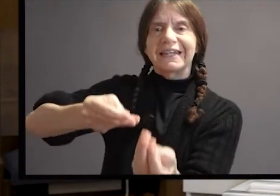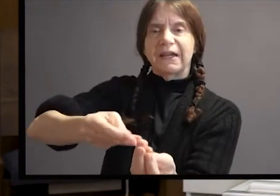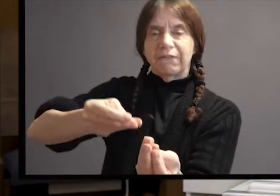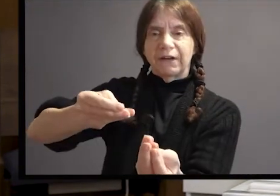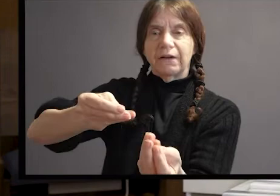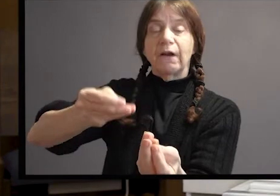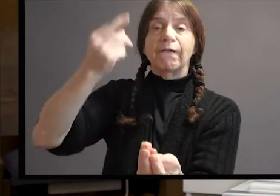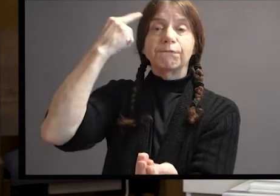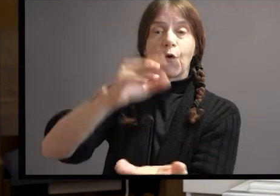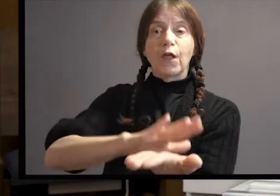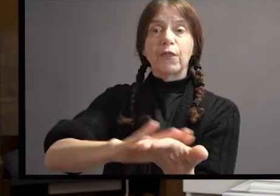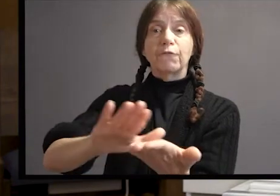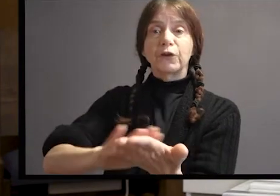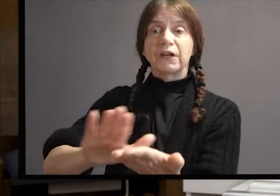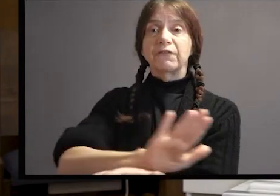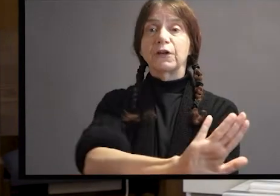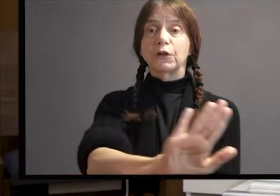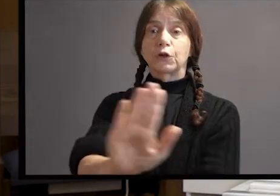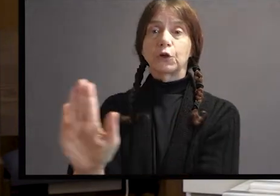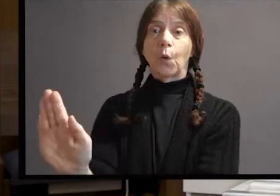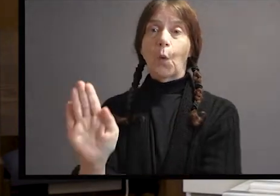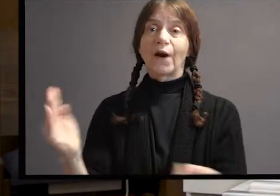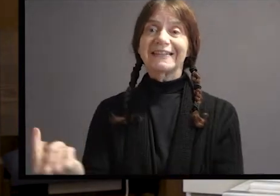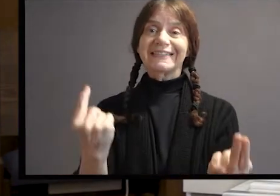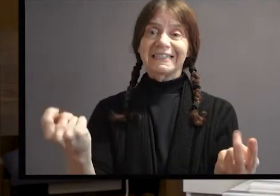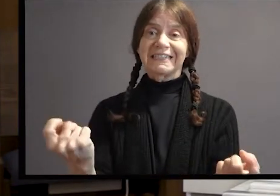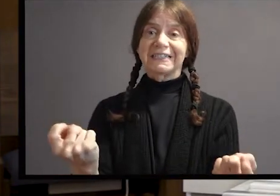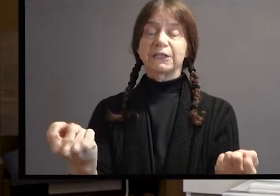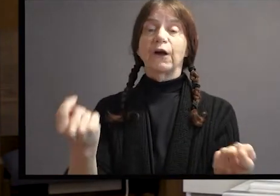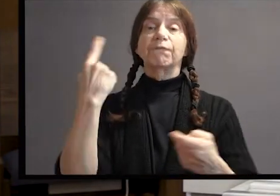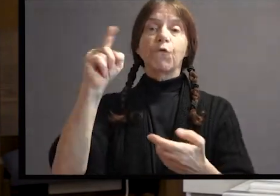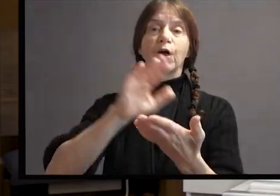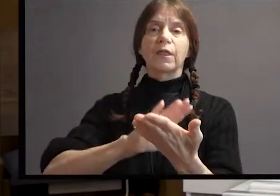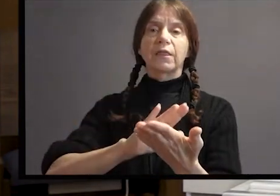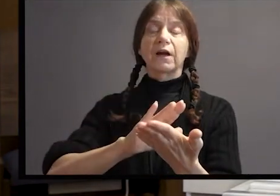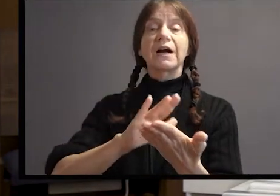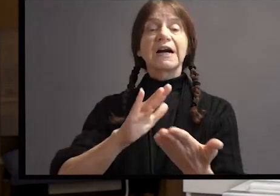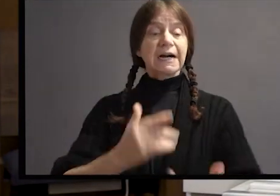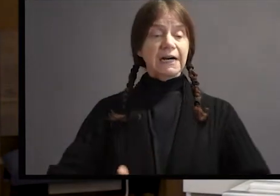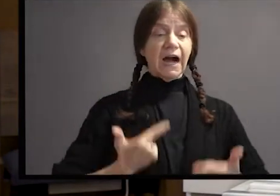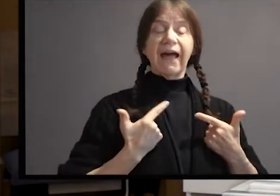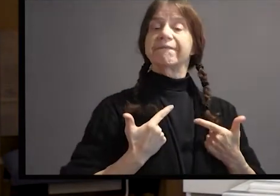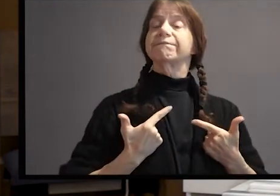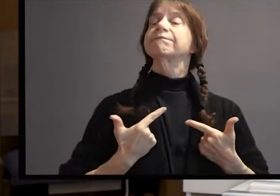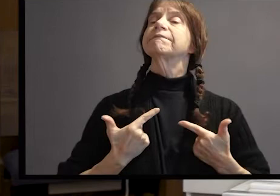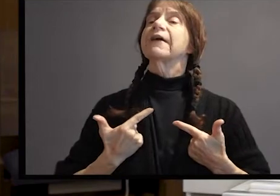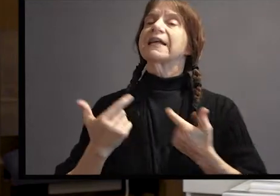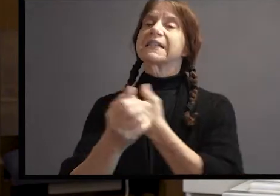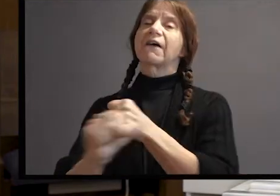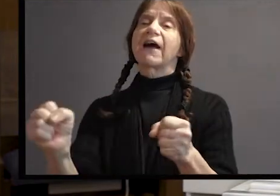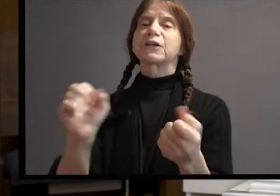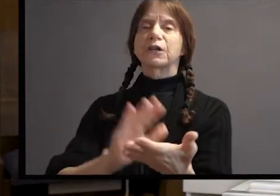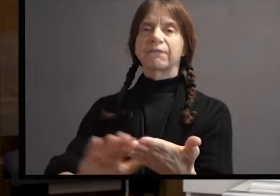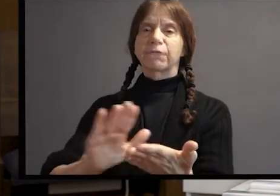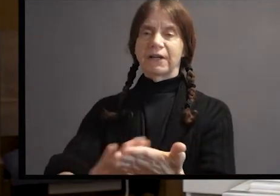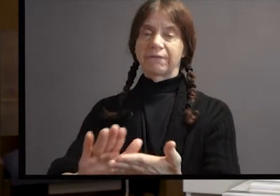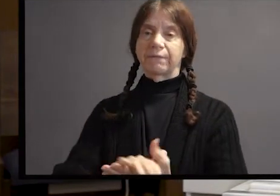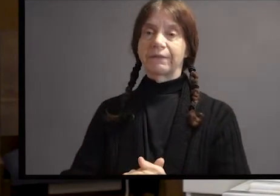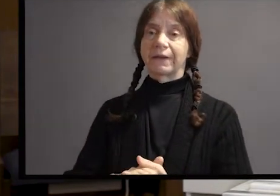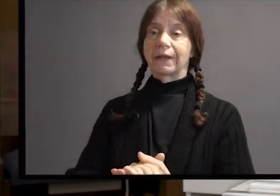forgiveness of all your sins, for life and salvation. And gathered at the throne of the